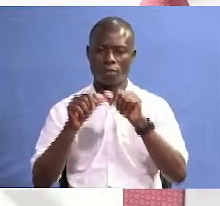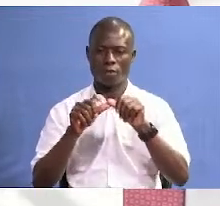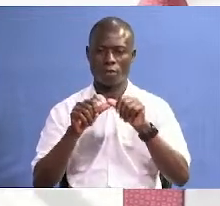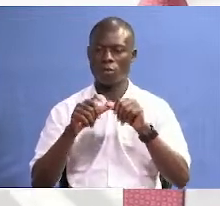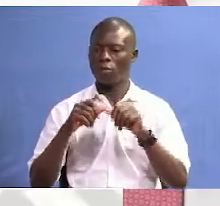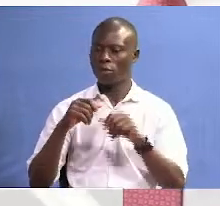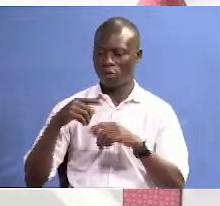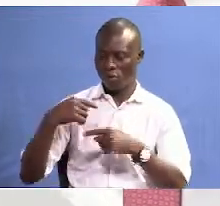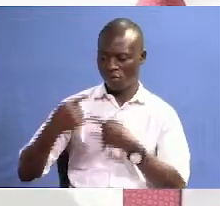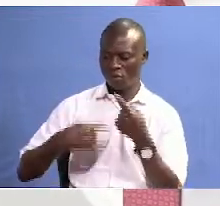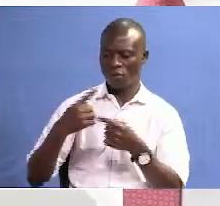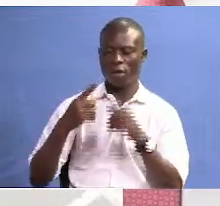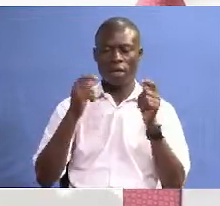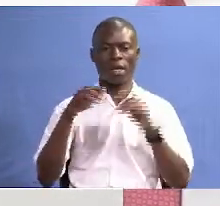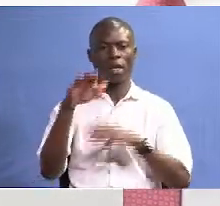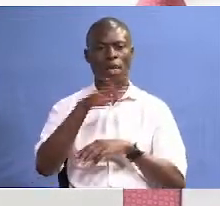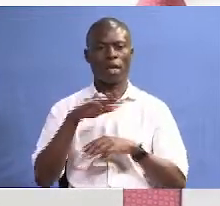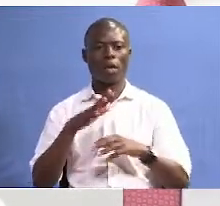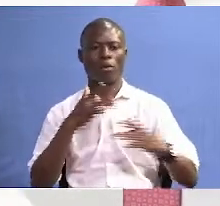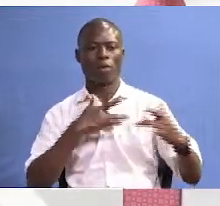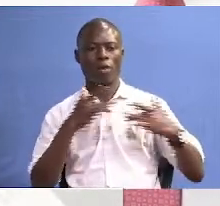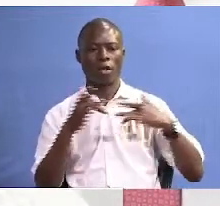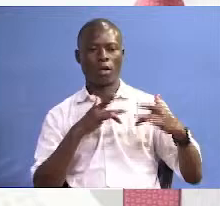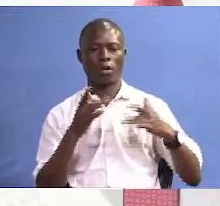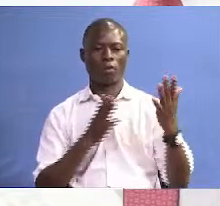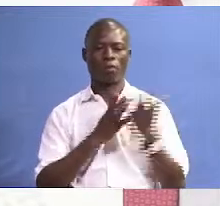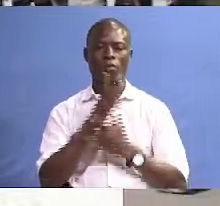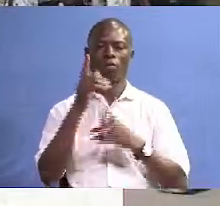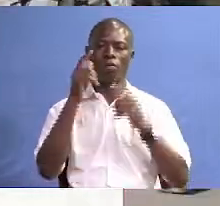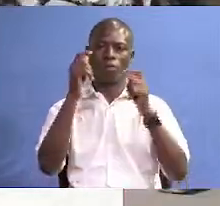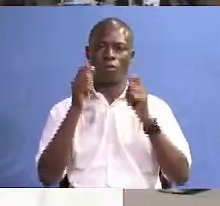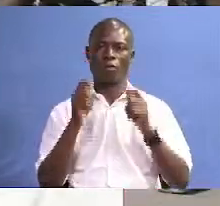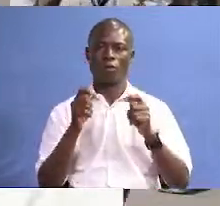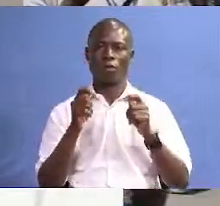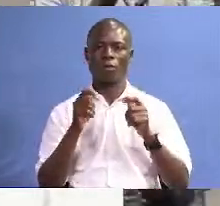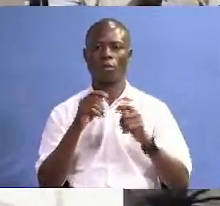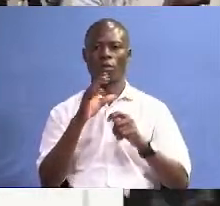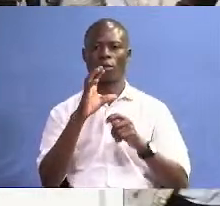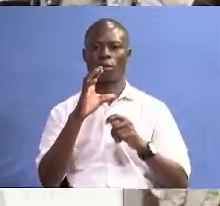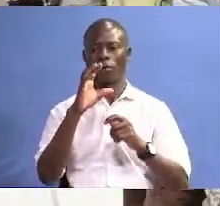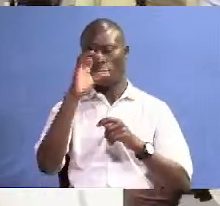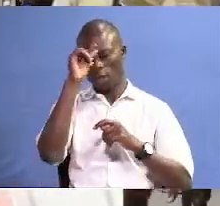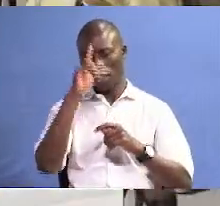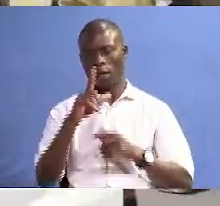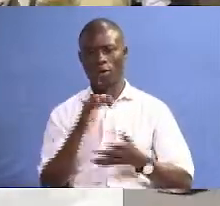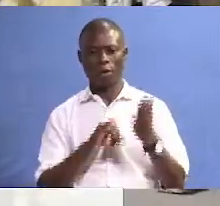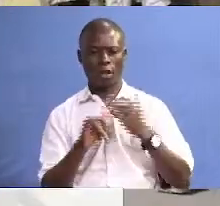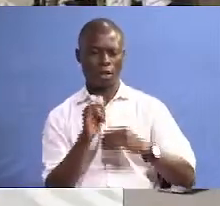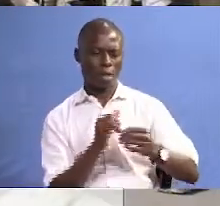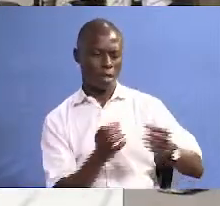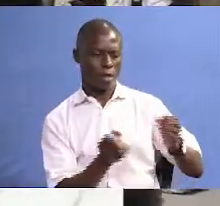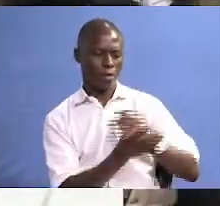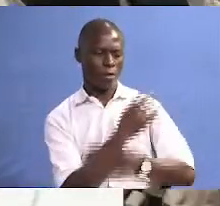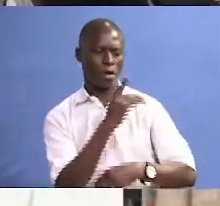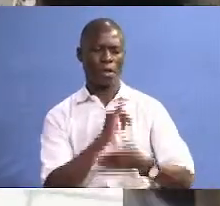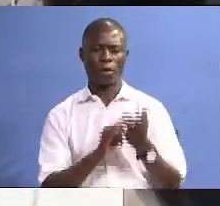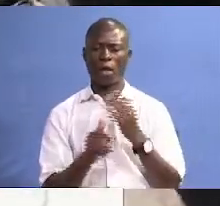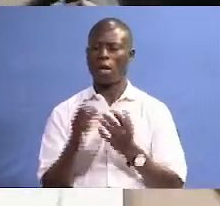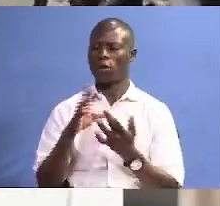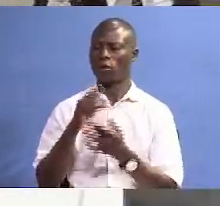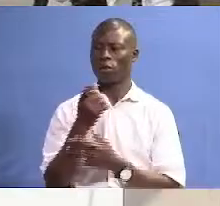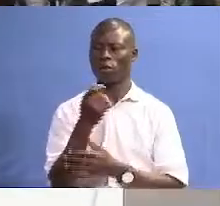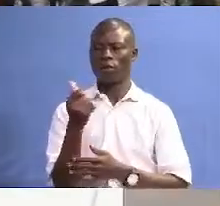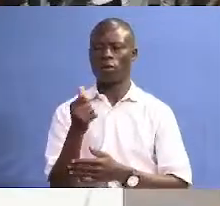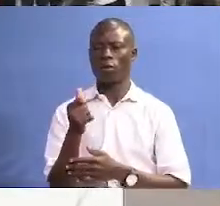churning out areas of concern through peaceful protest. Ochilo advised the youth to trust and choose a few members